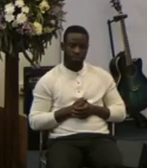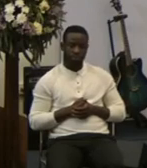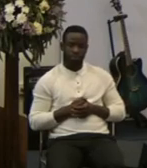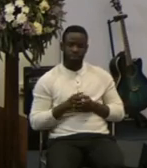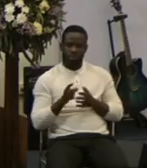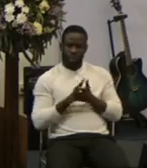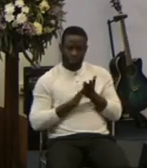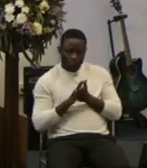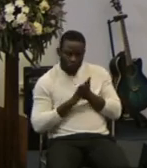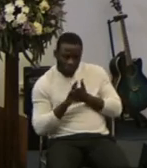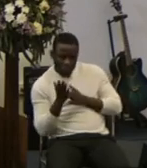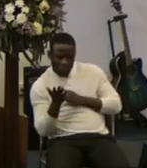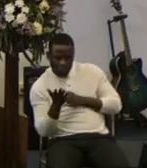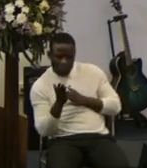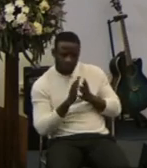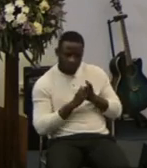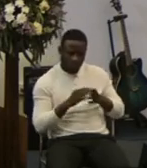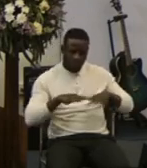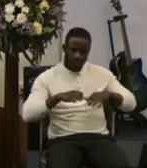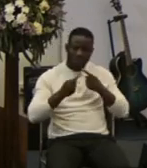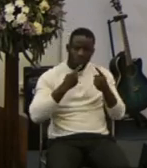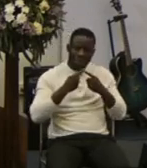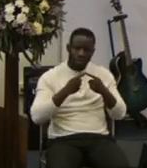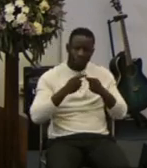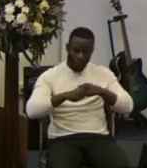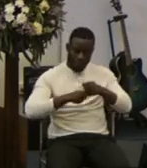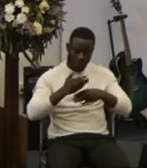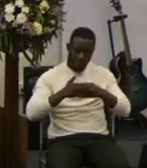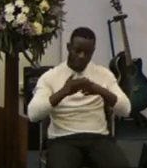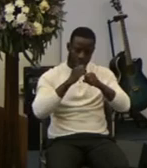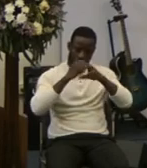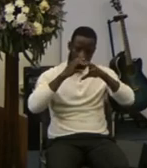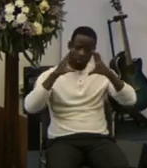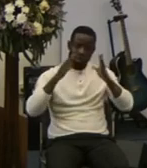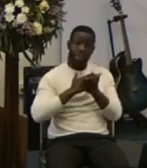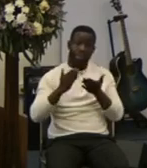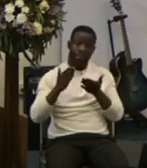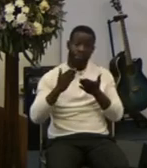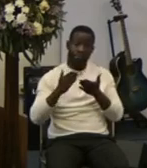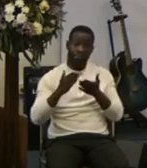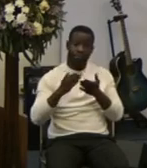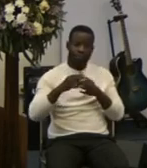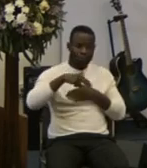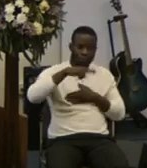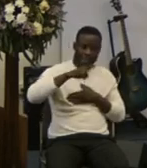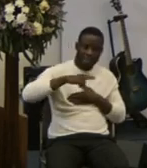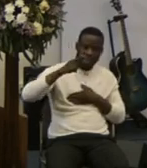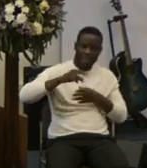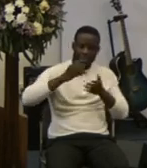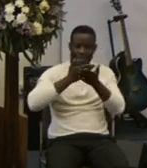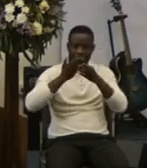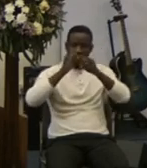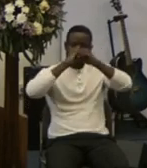pieces that are joining together and painting for us a